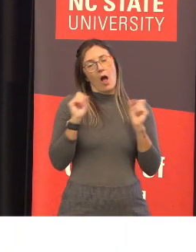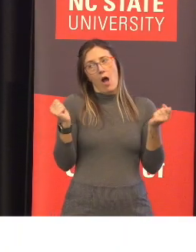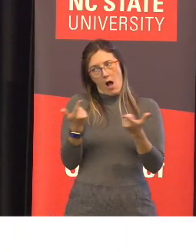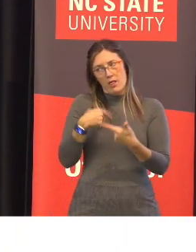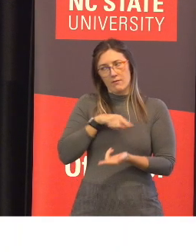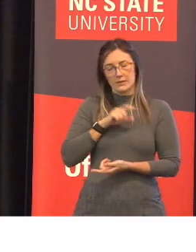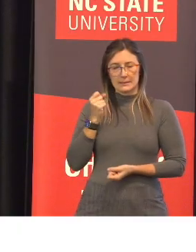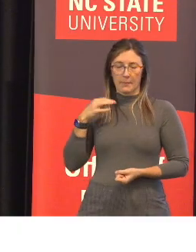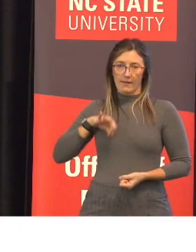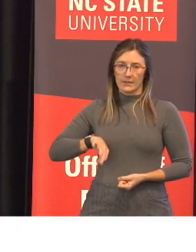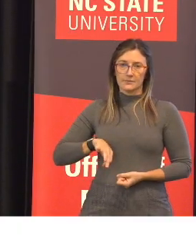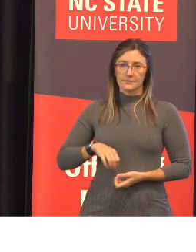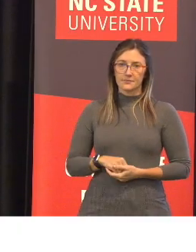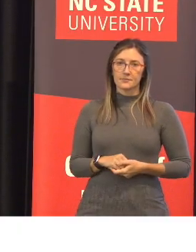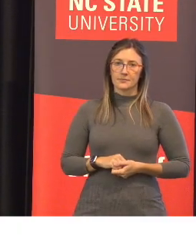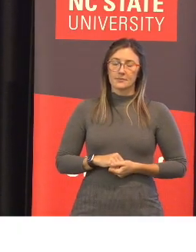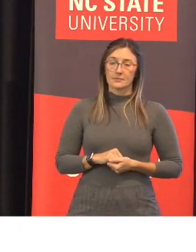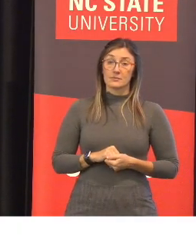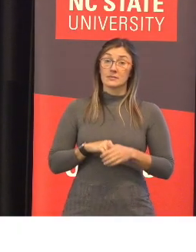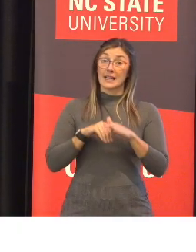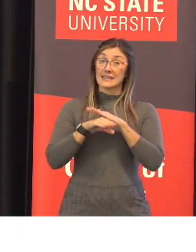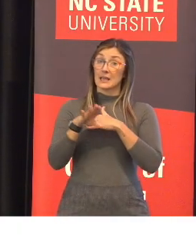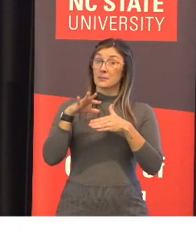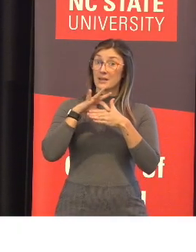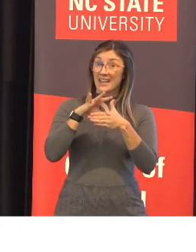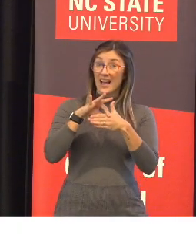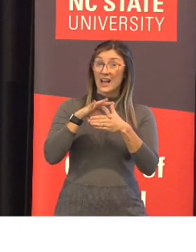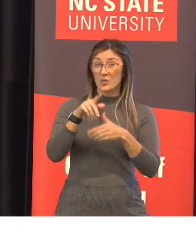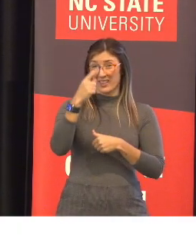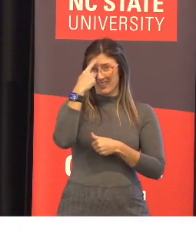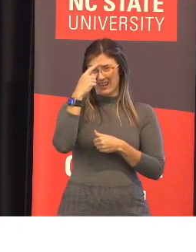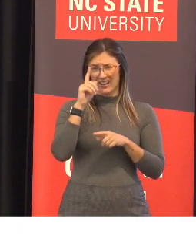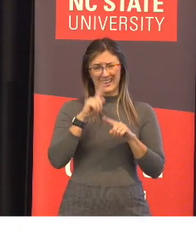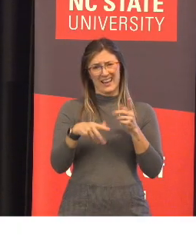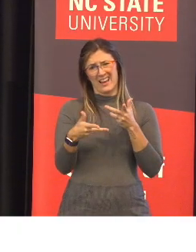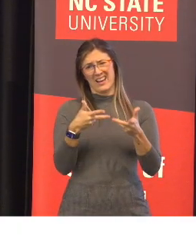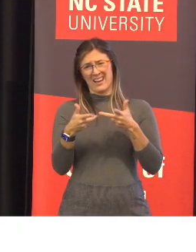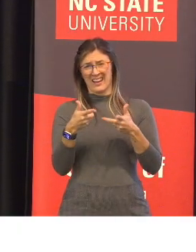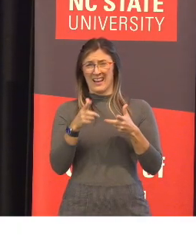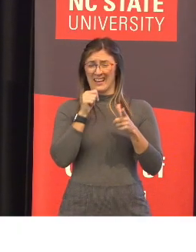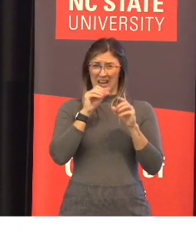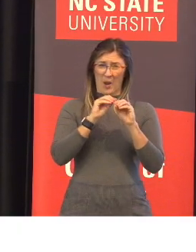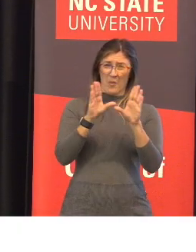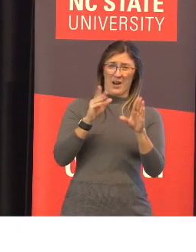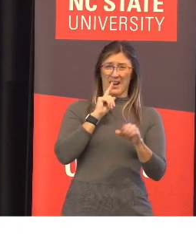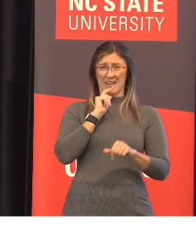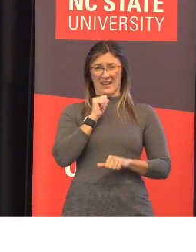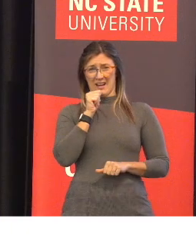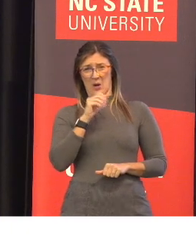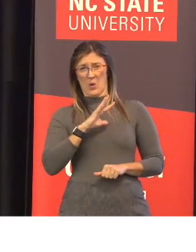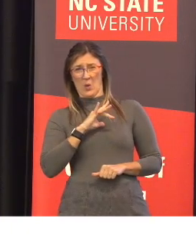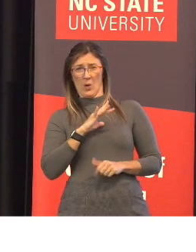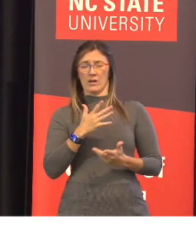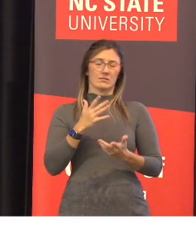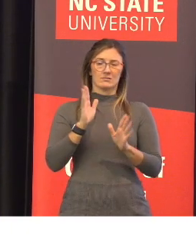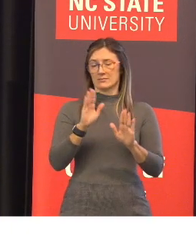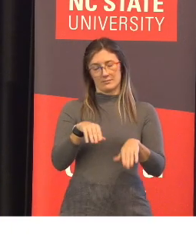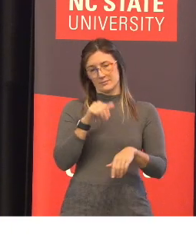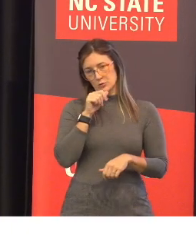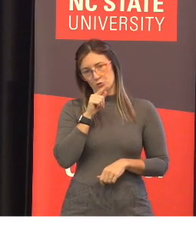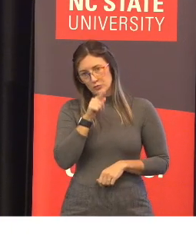content. Accessible content can't be engaging. We talked about that. I need an IT degree to make